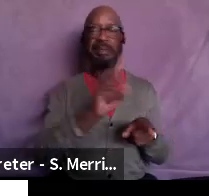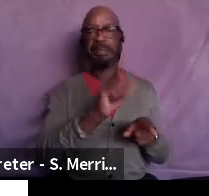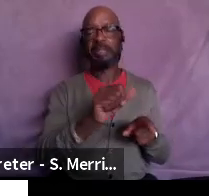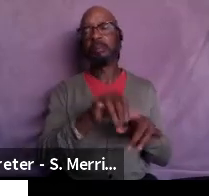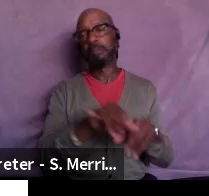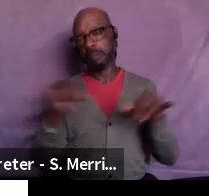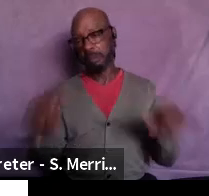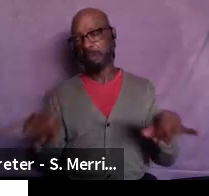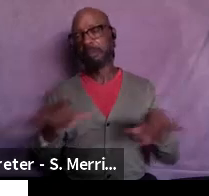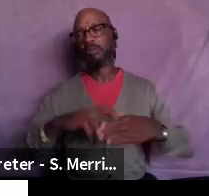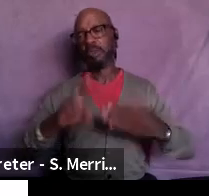So it also requires